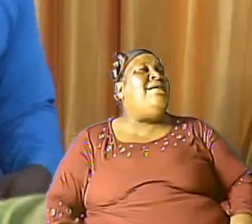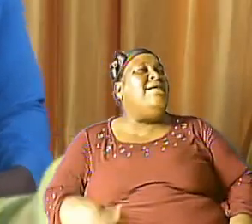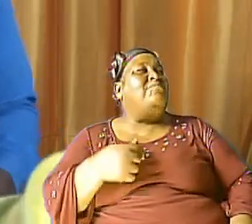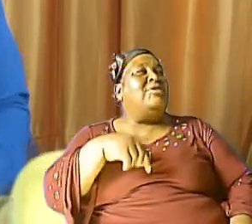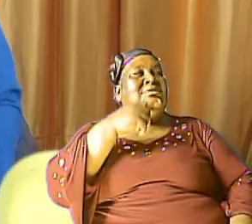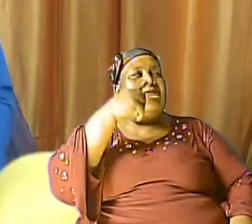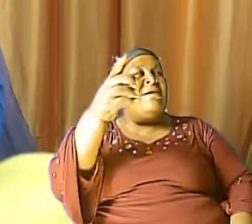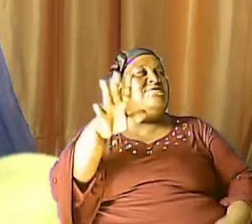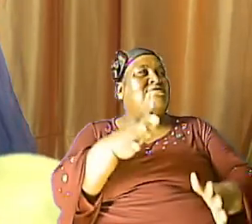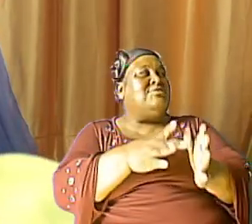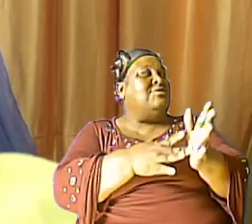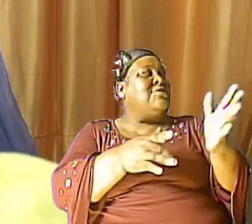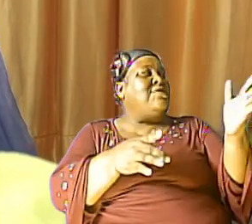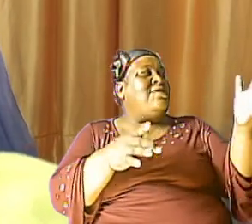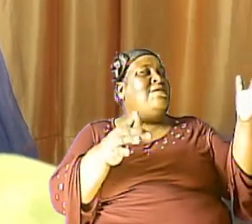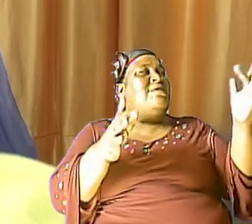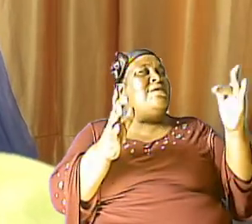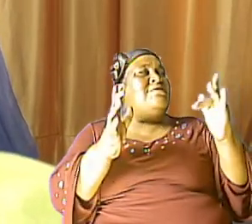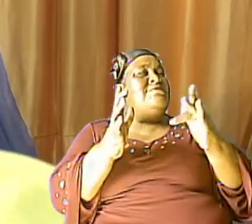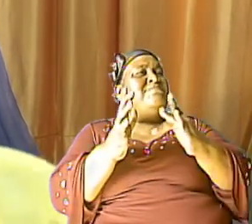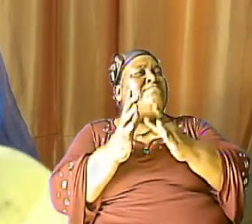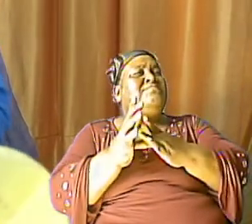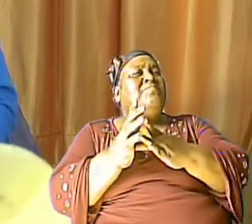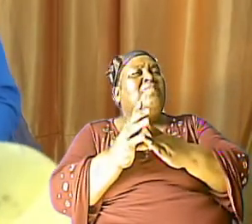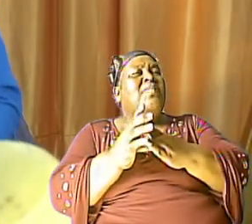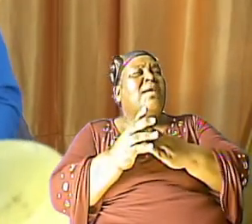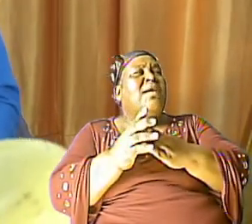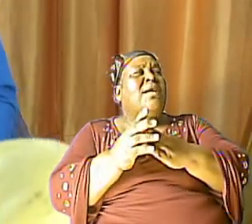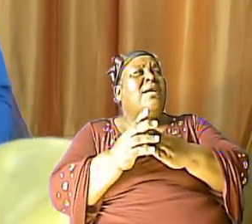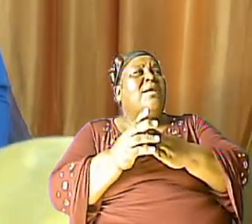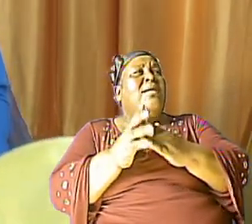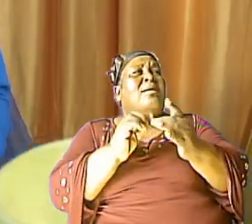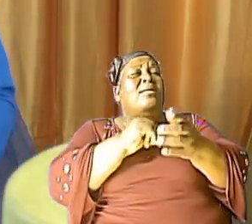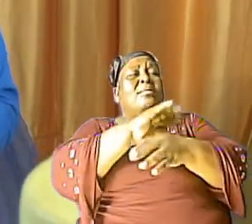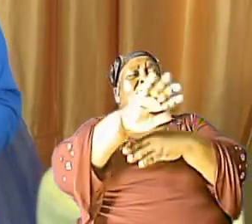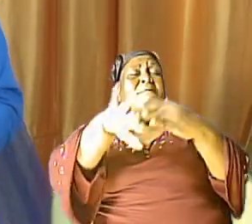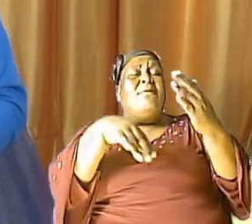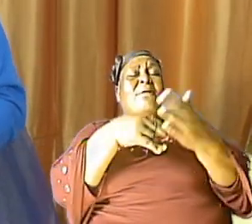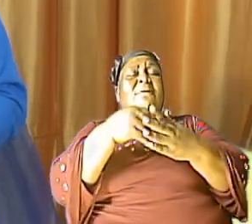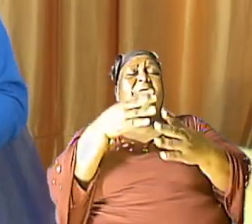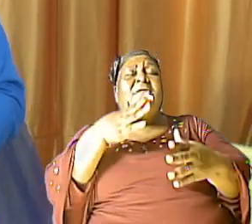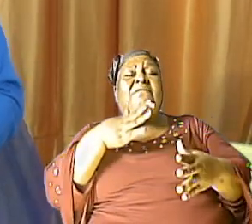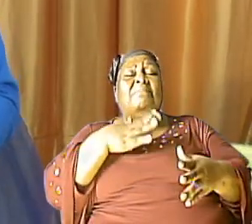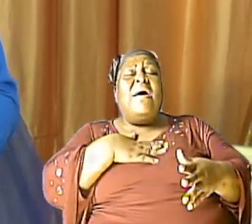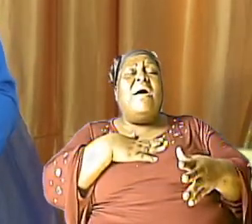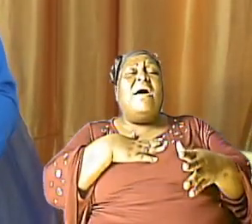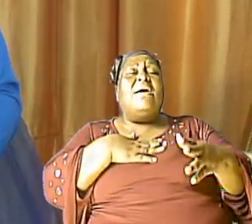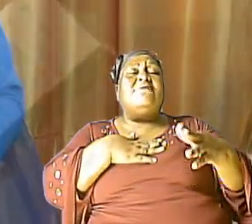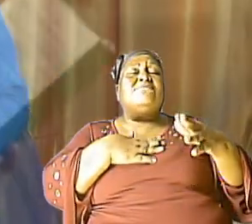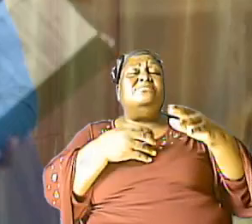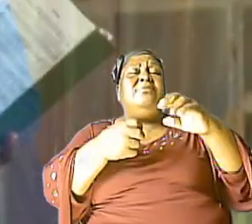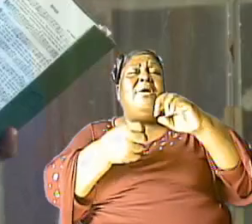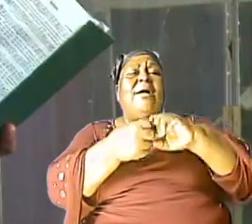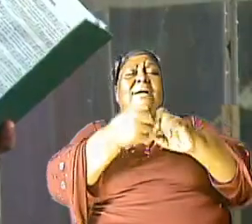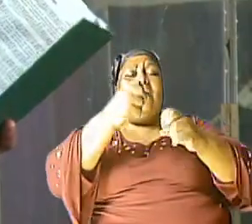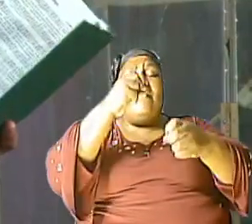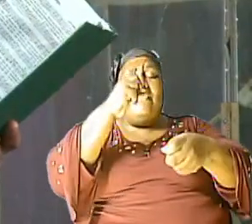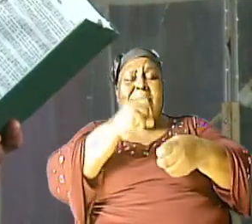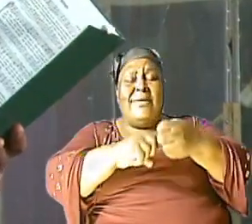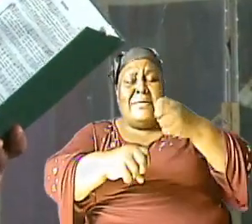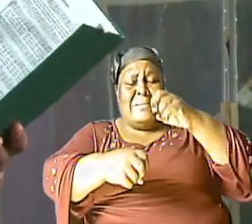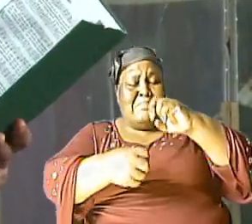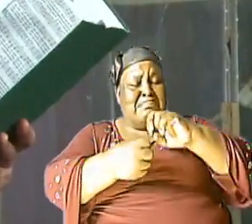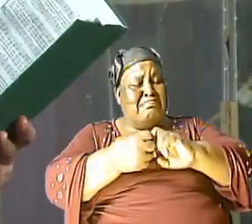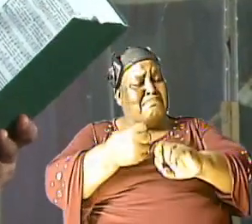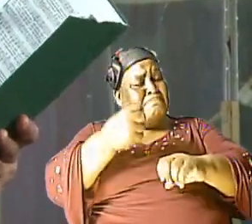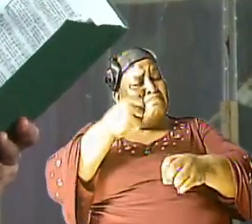Jesus. I must tell Jesus all of my trials. All of my